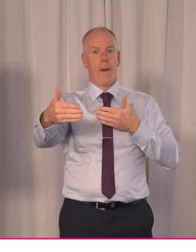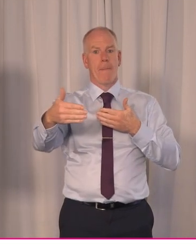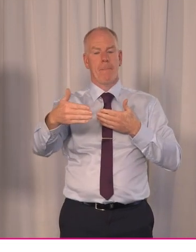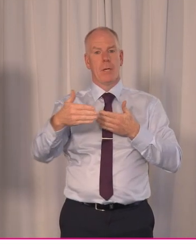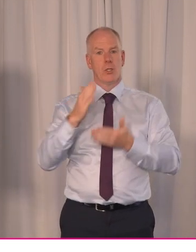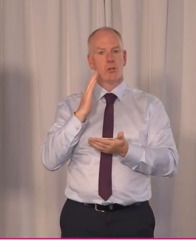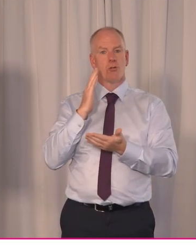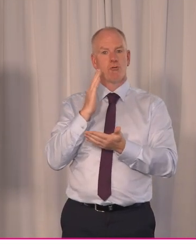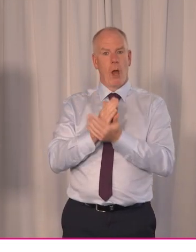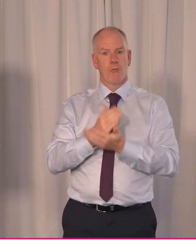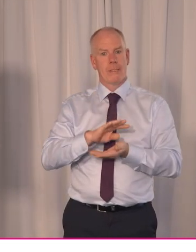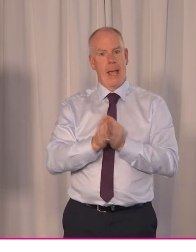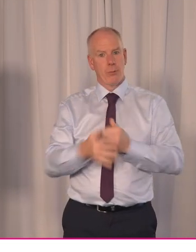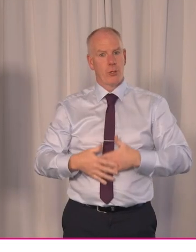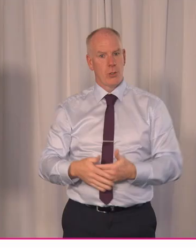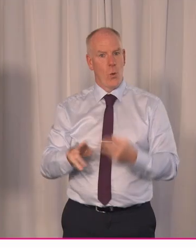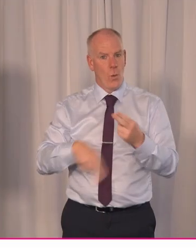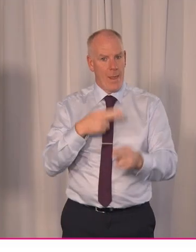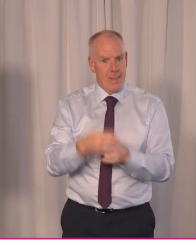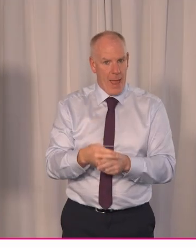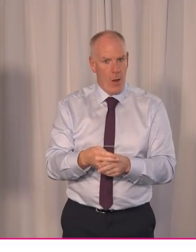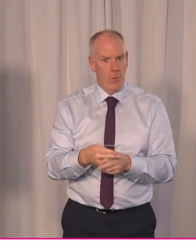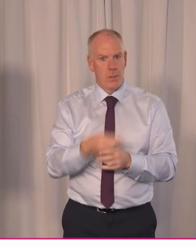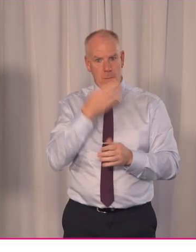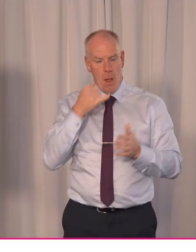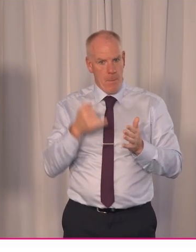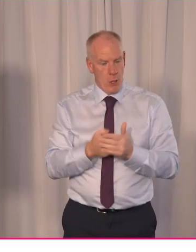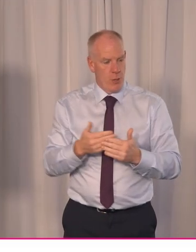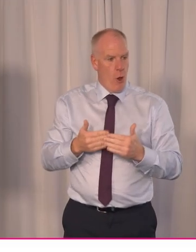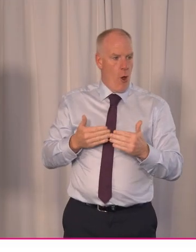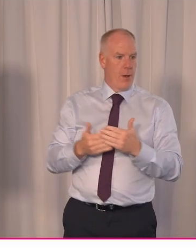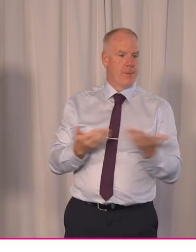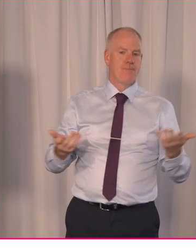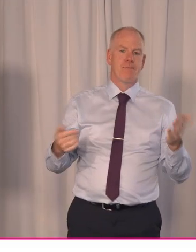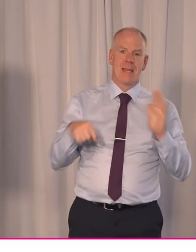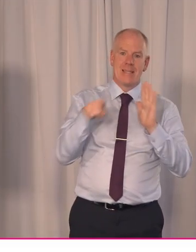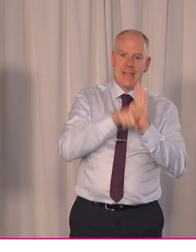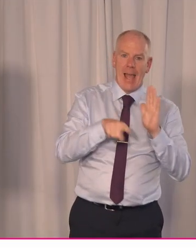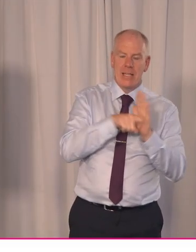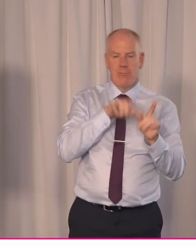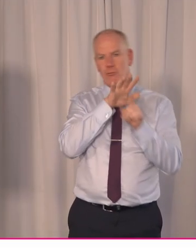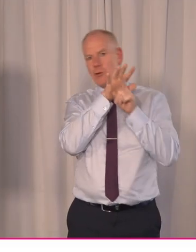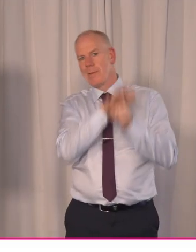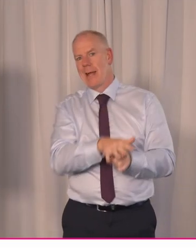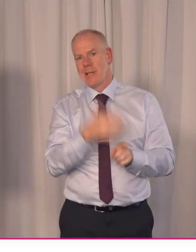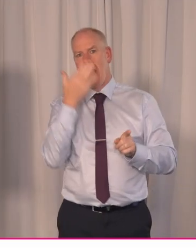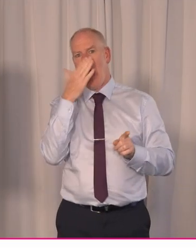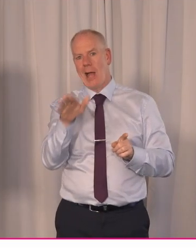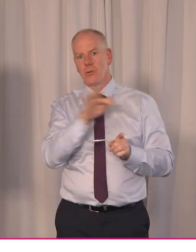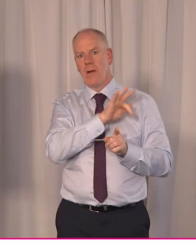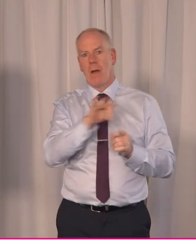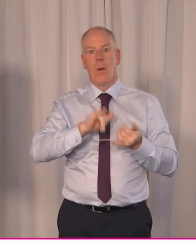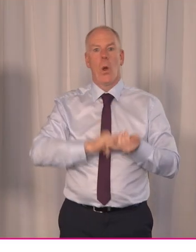contraception without full consent. We did that earlier on. Negative or discriminatory attitudes from